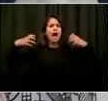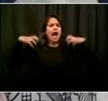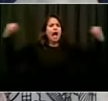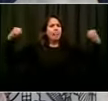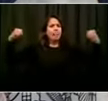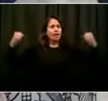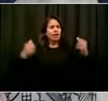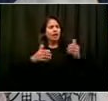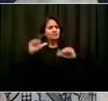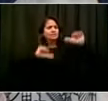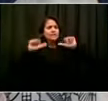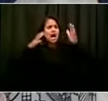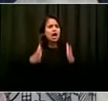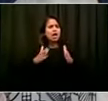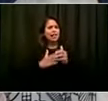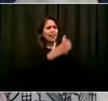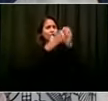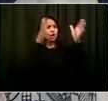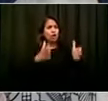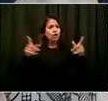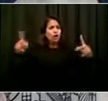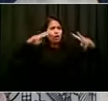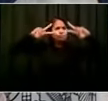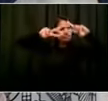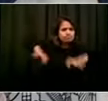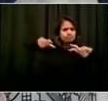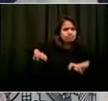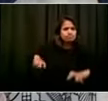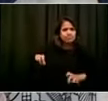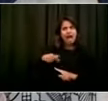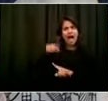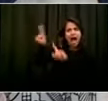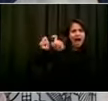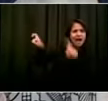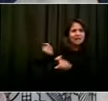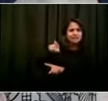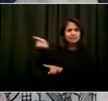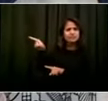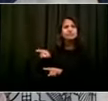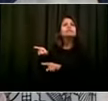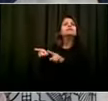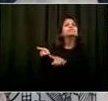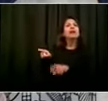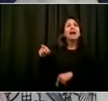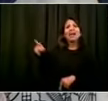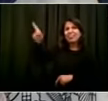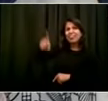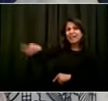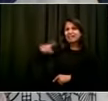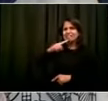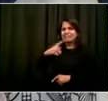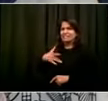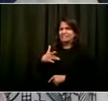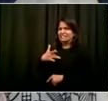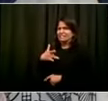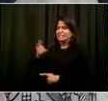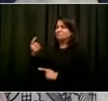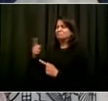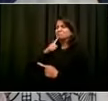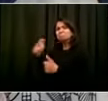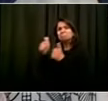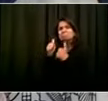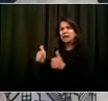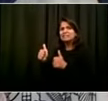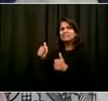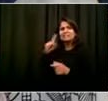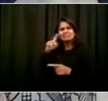codes, throughout them, you're seeing either very high rates or, unfortunately, growing rates in the peripheral areas of the